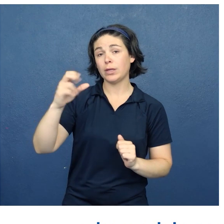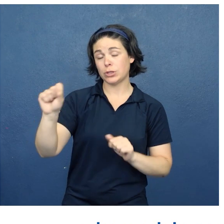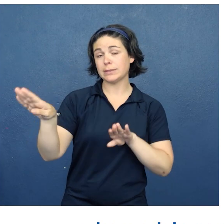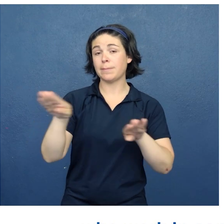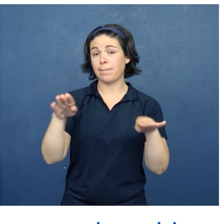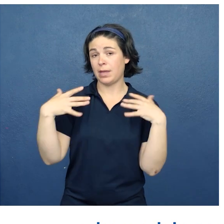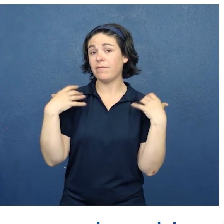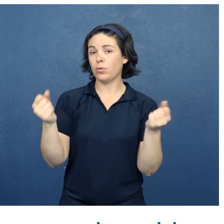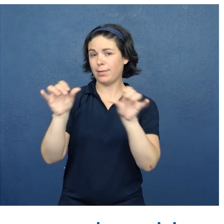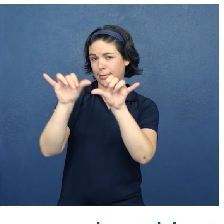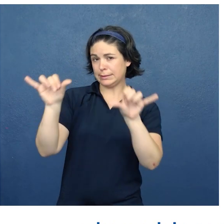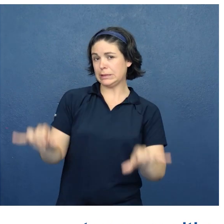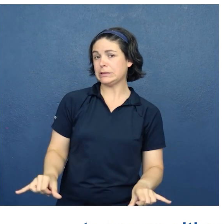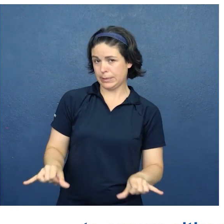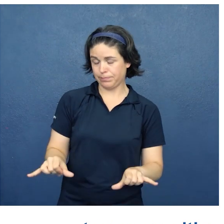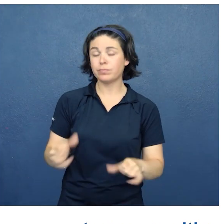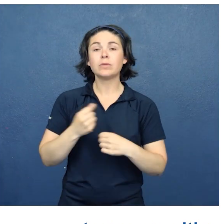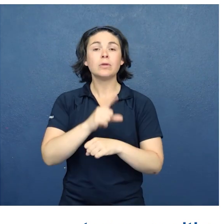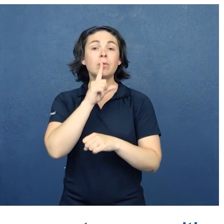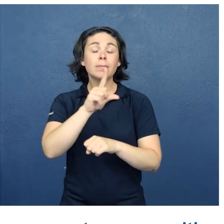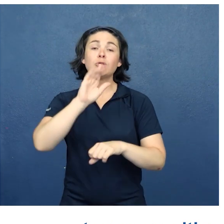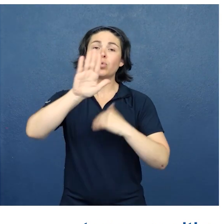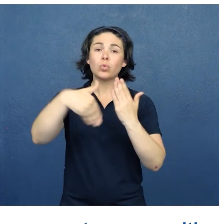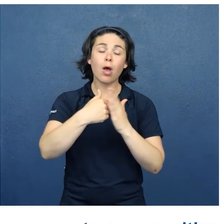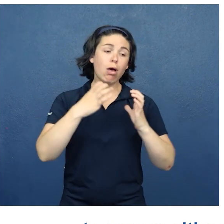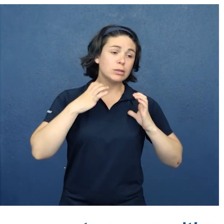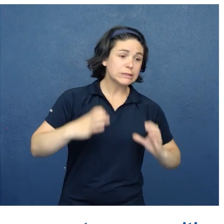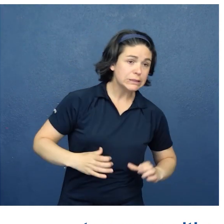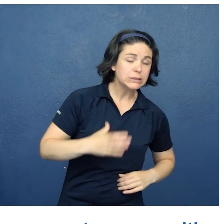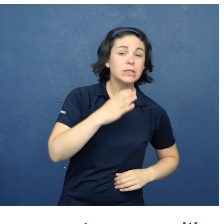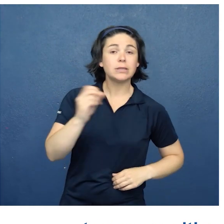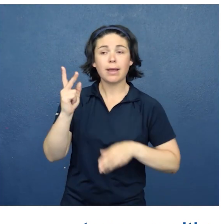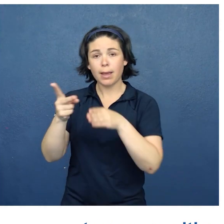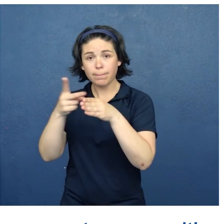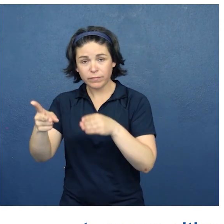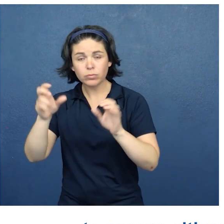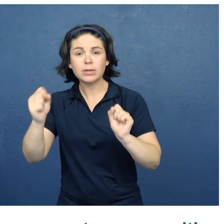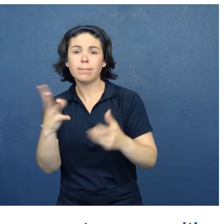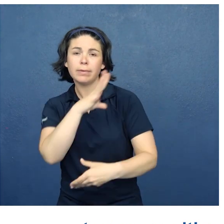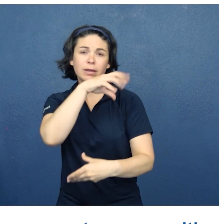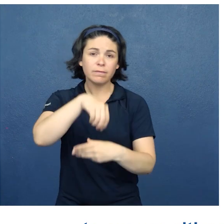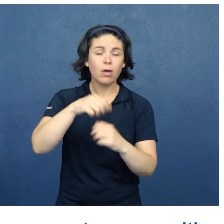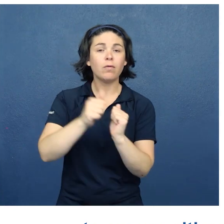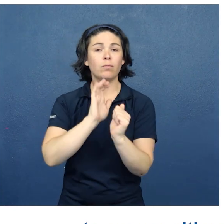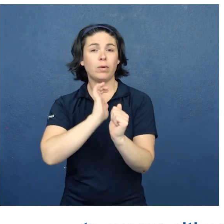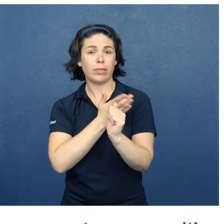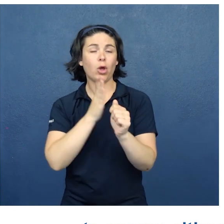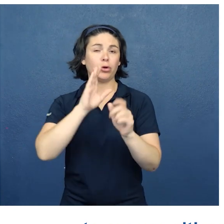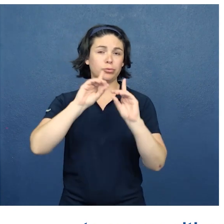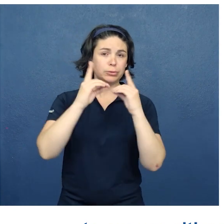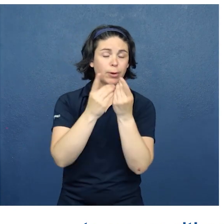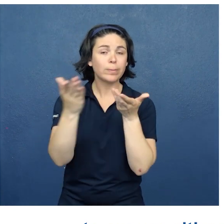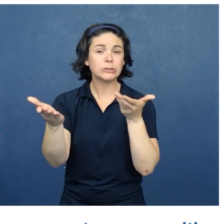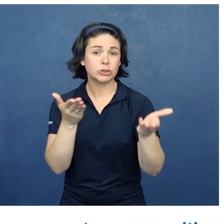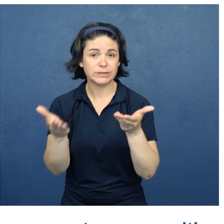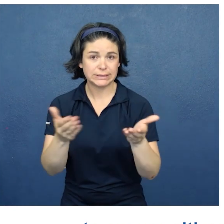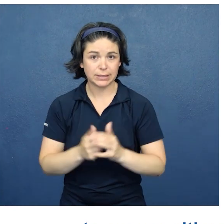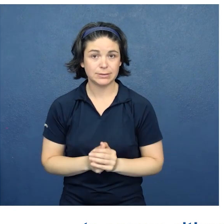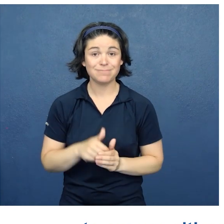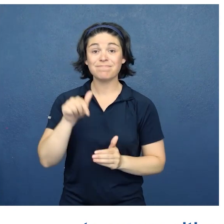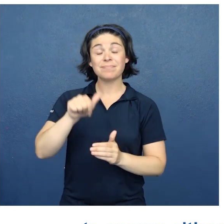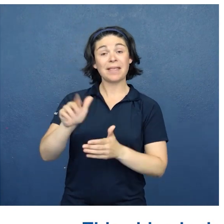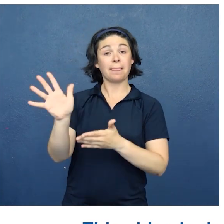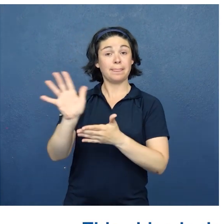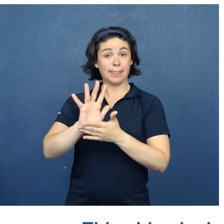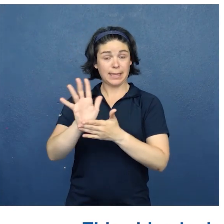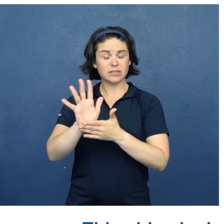Health System Behavioral Health to ensure citizen and professional involvement in all aspects of department services.